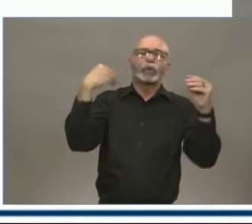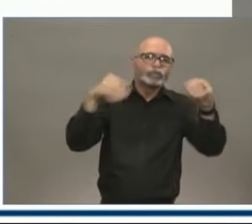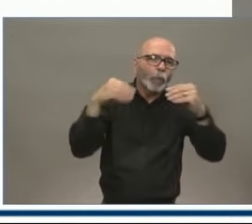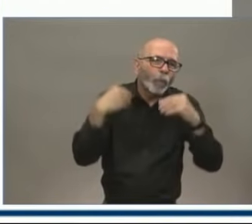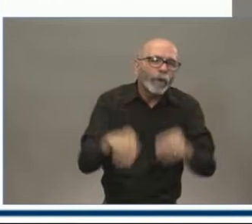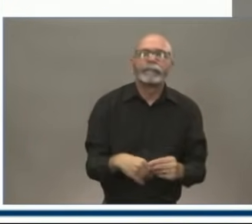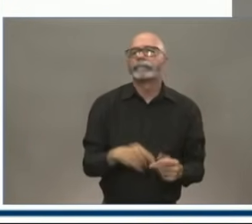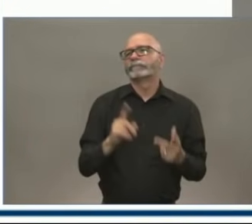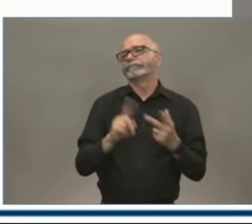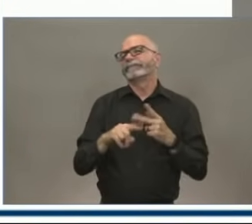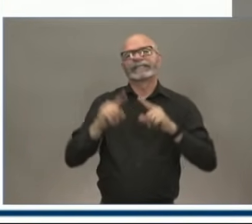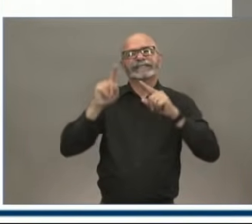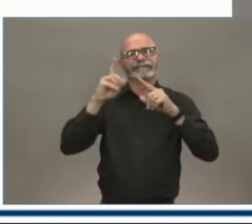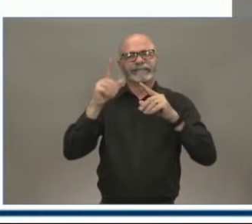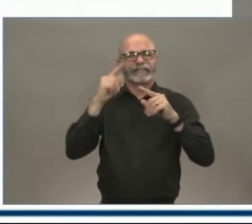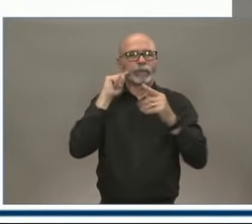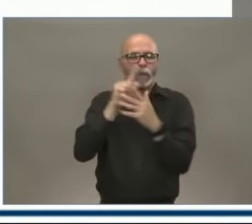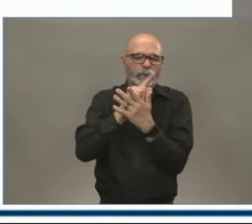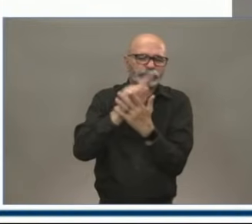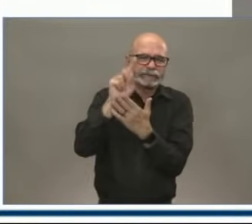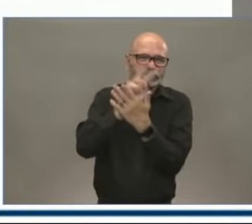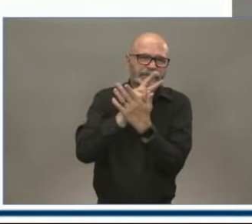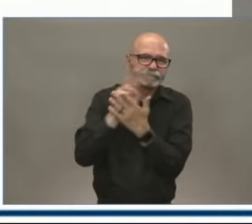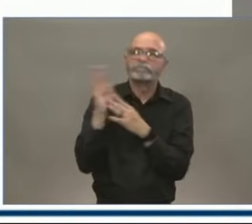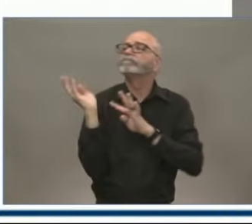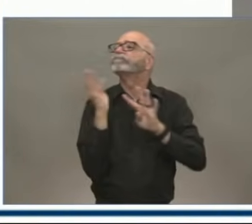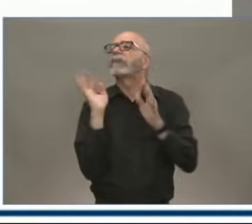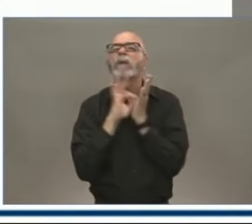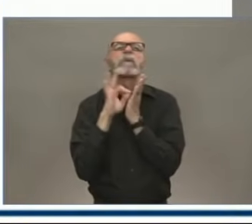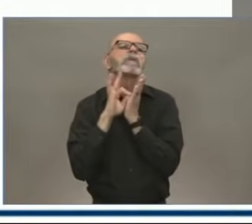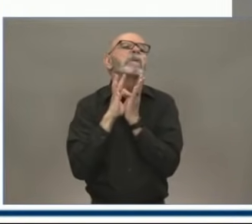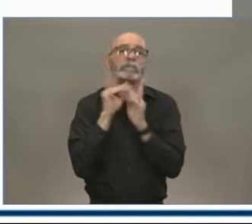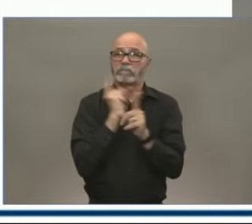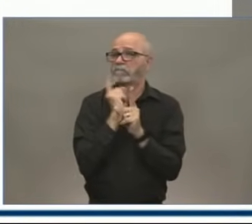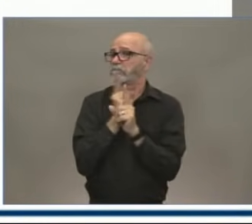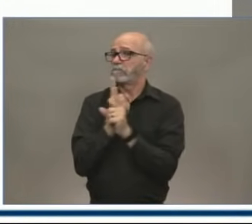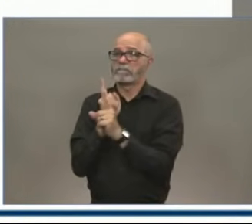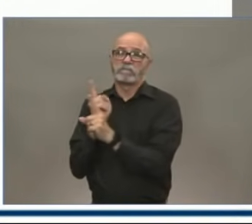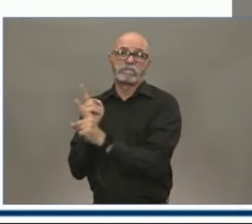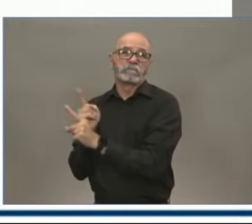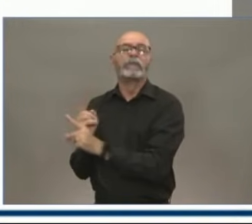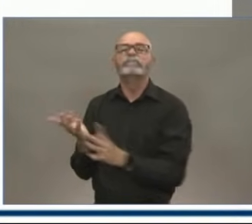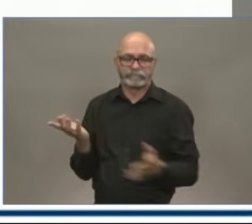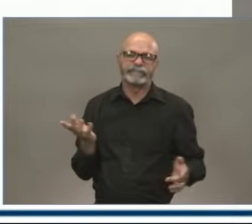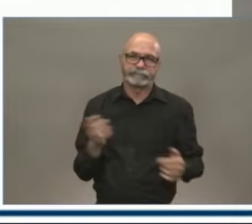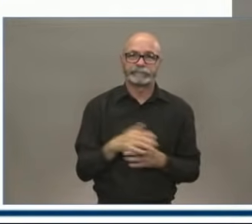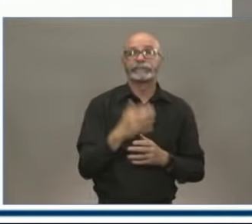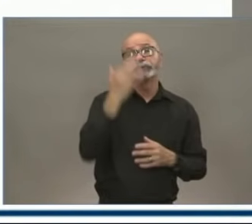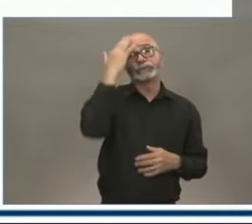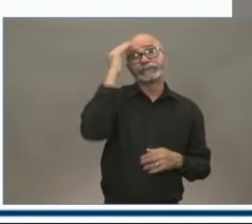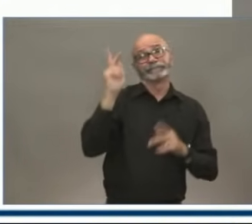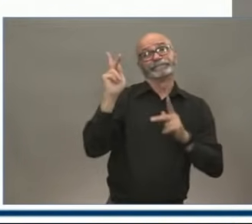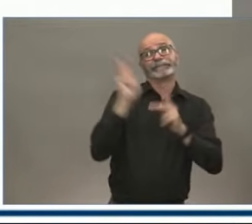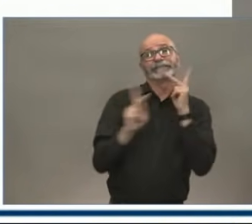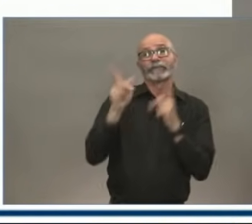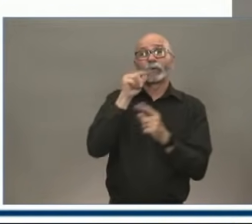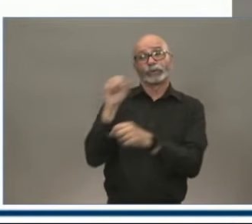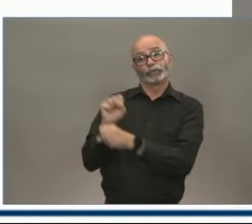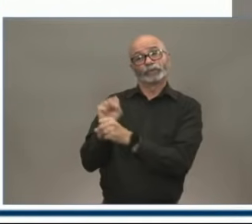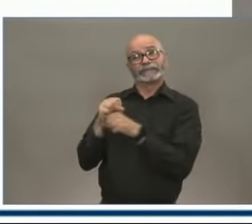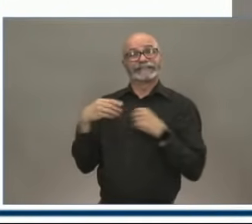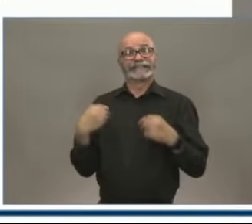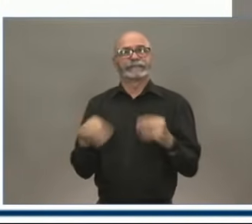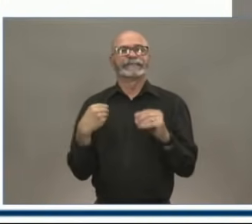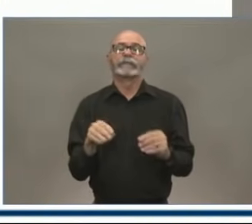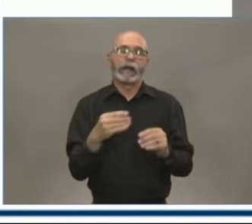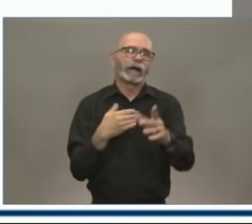and the weekend ahead. And I certainly recognize and I want to acknowledge for retailers how difficult it's been,